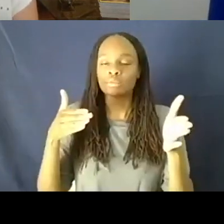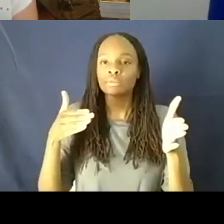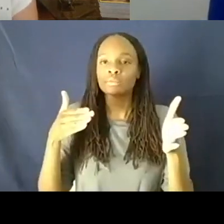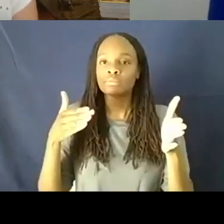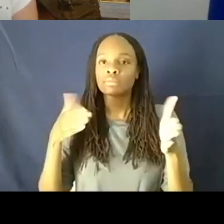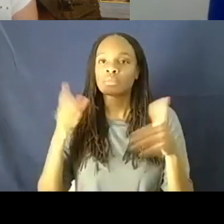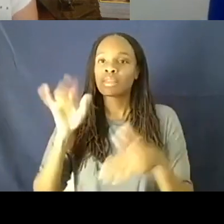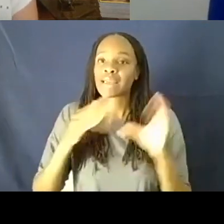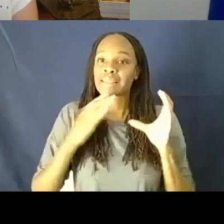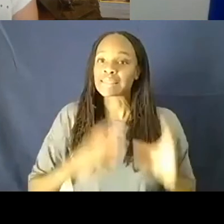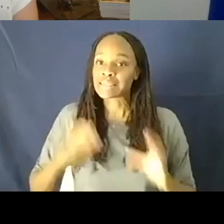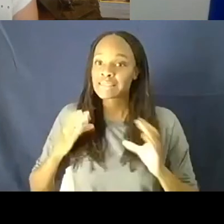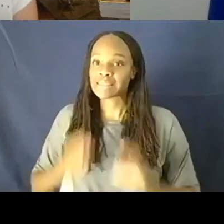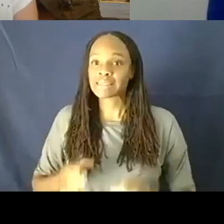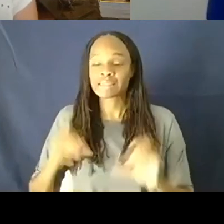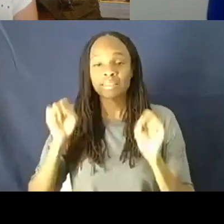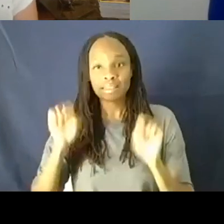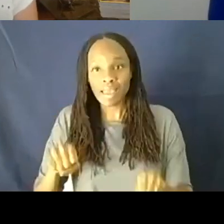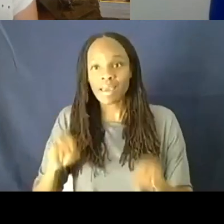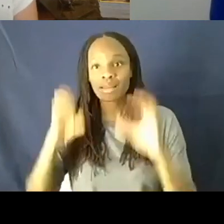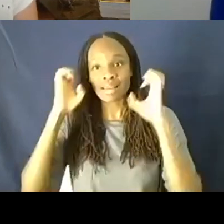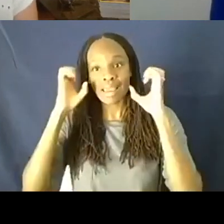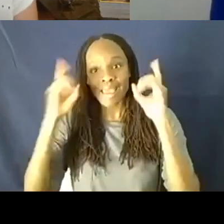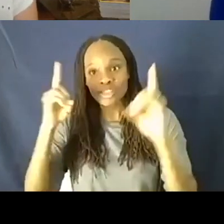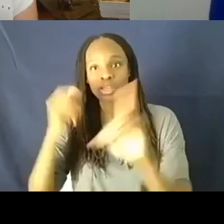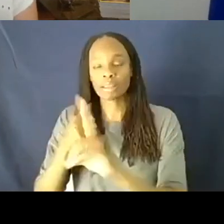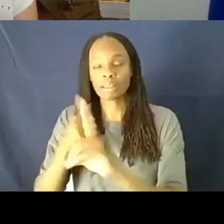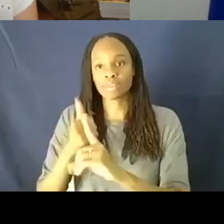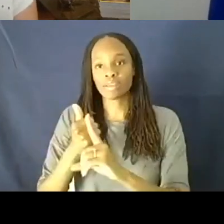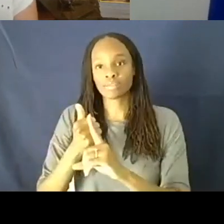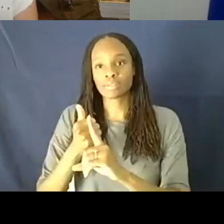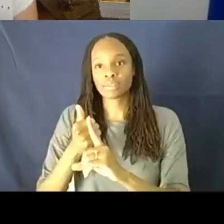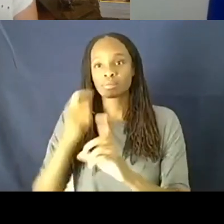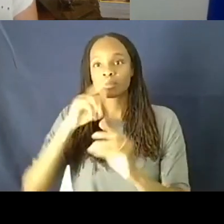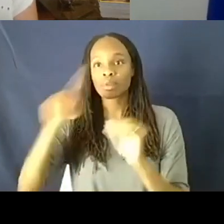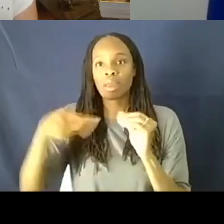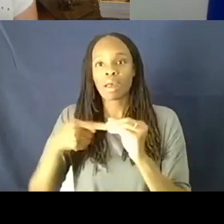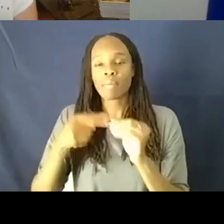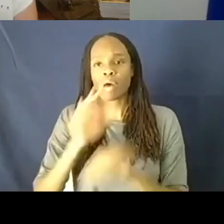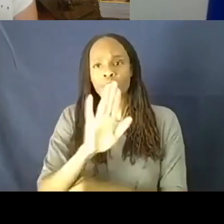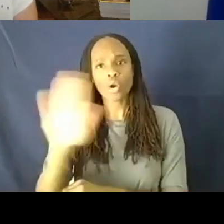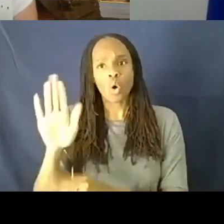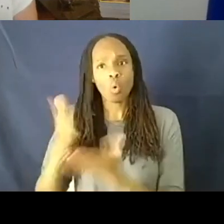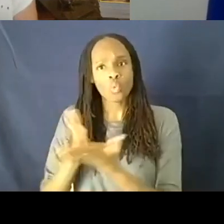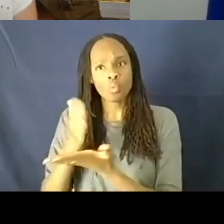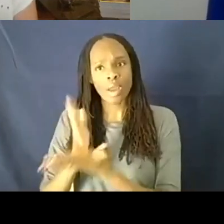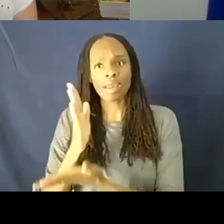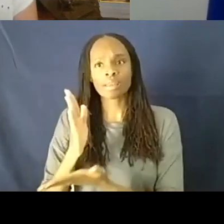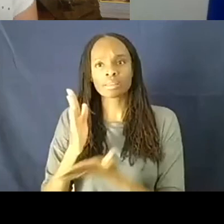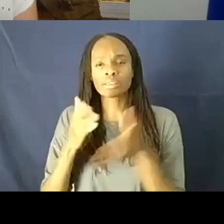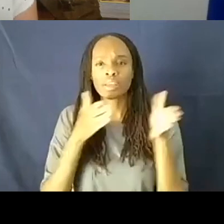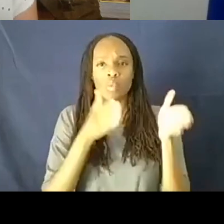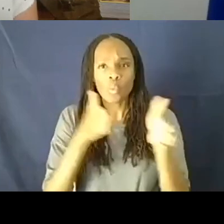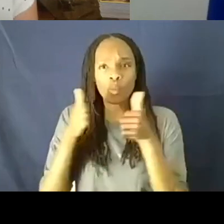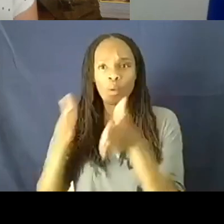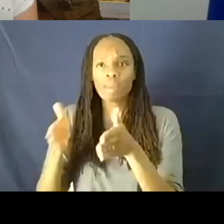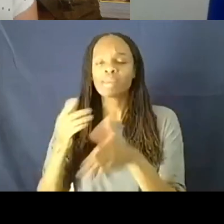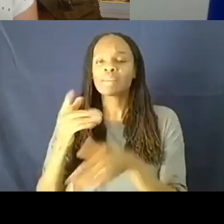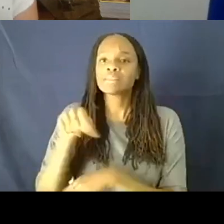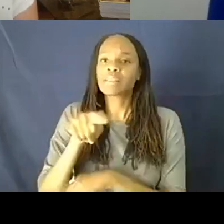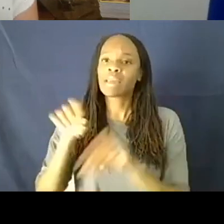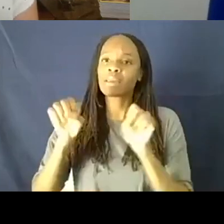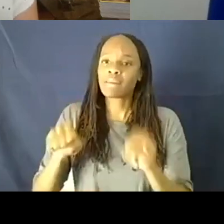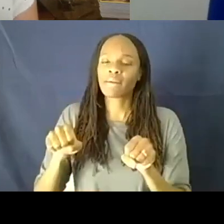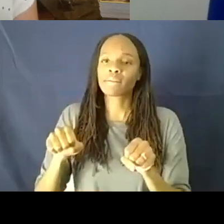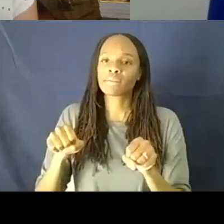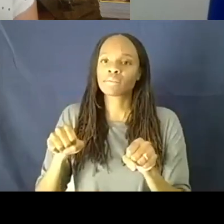citizens can educate themselves about their own rights, and about ways that they can